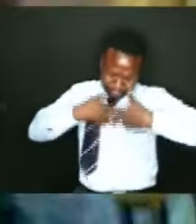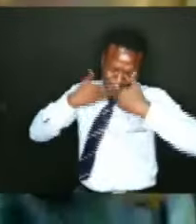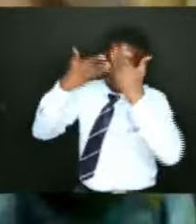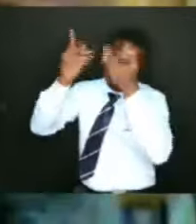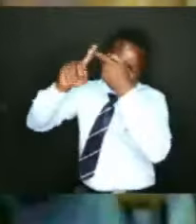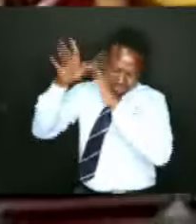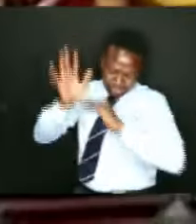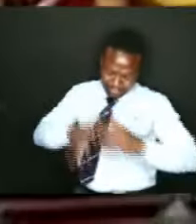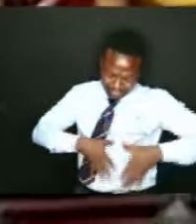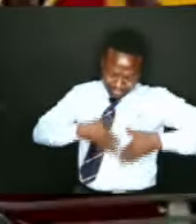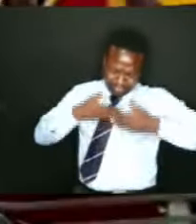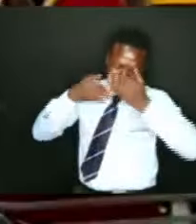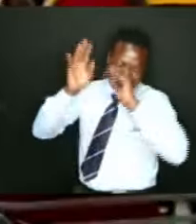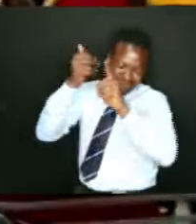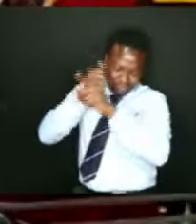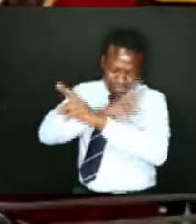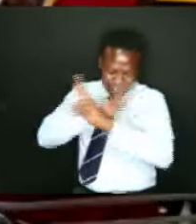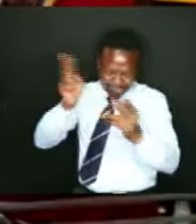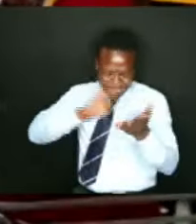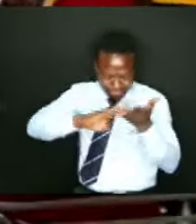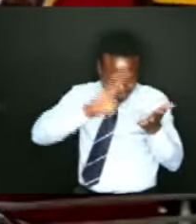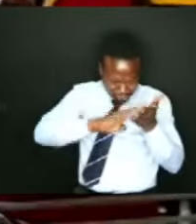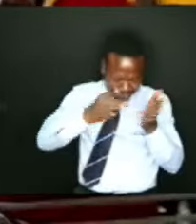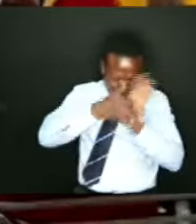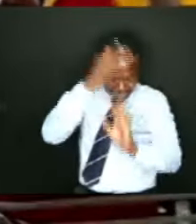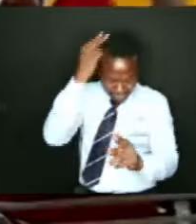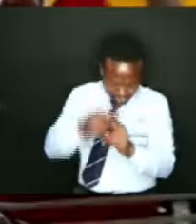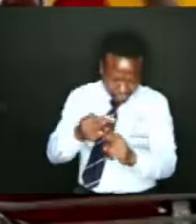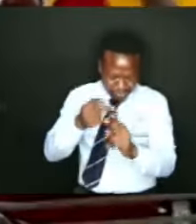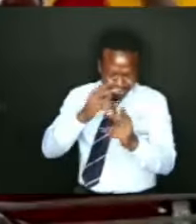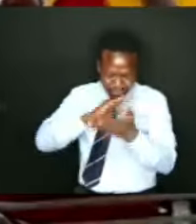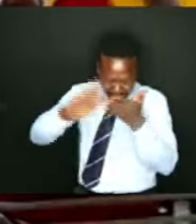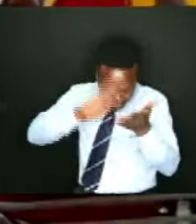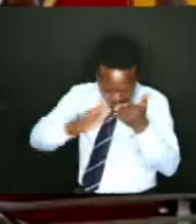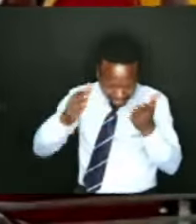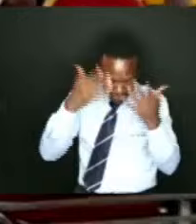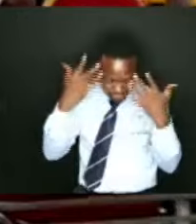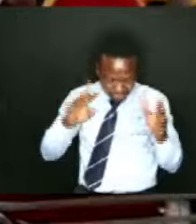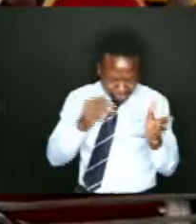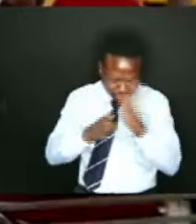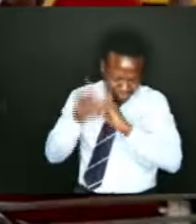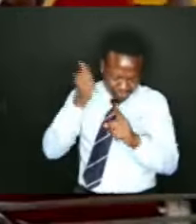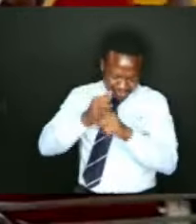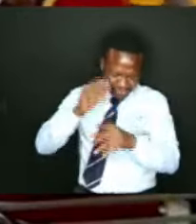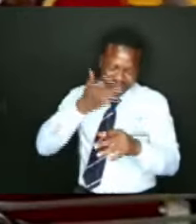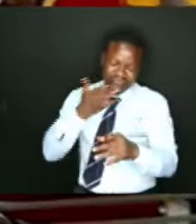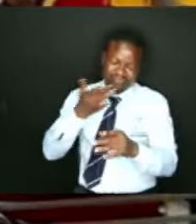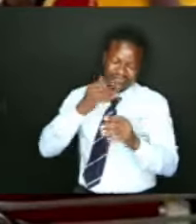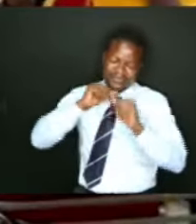Makombo Kotoide, Jananda Kadamba, Prohombo Kotepeyende,